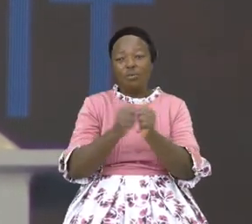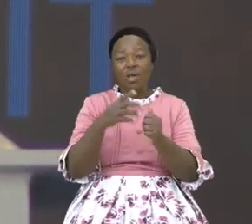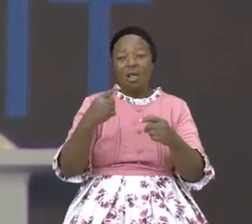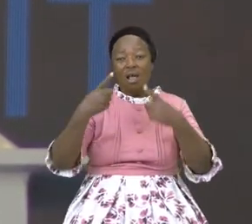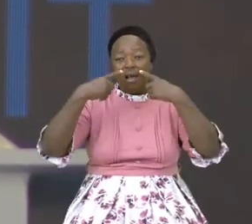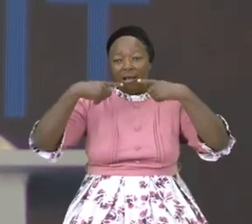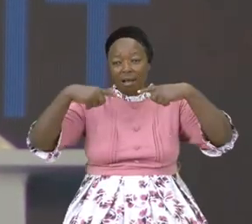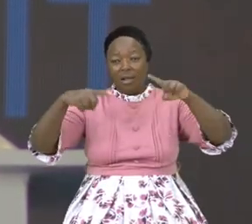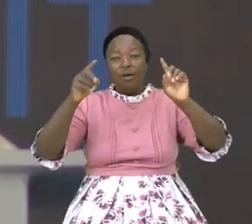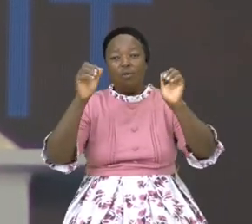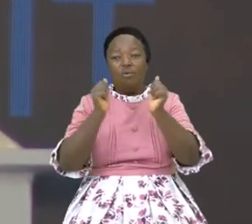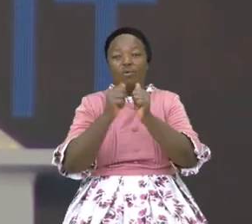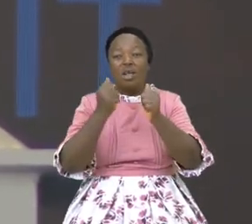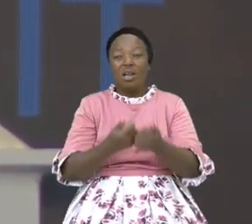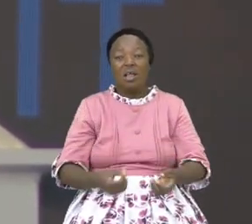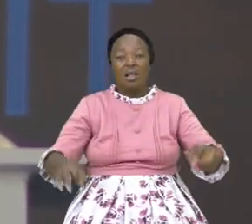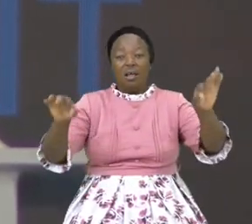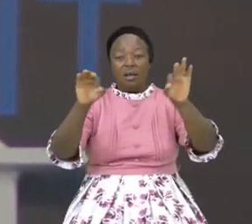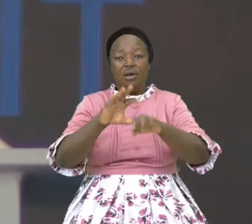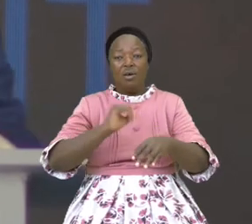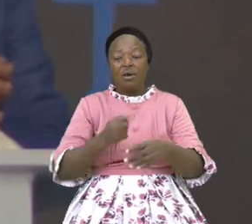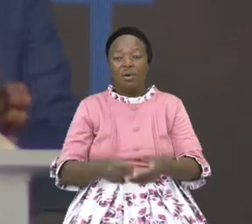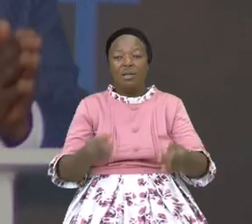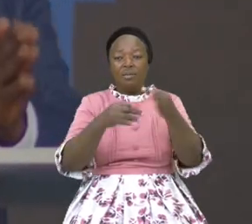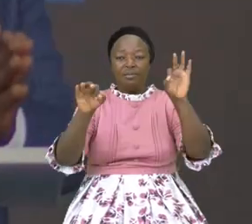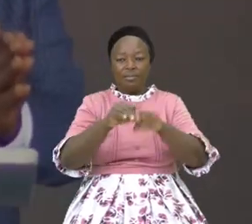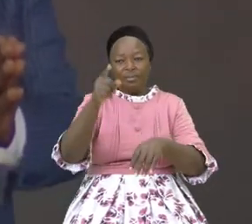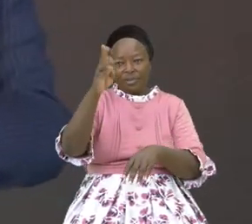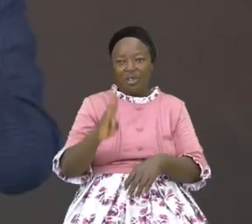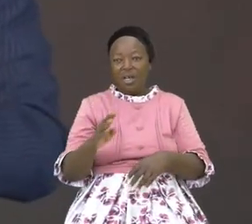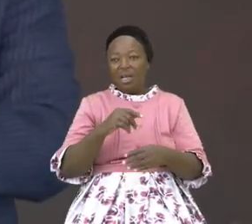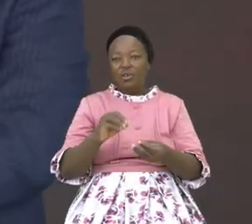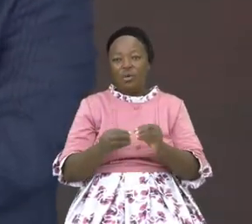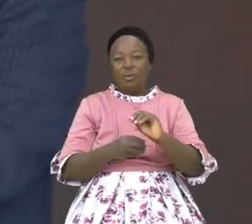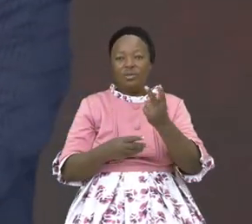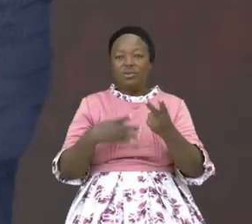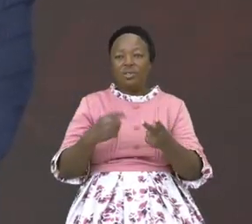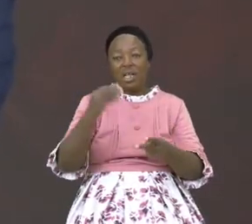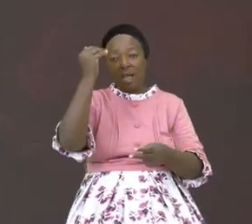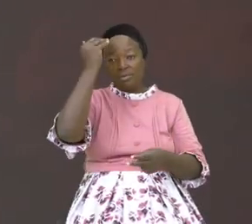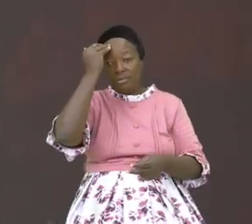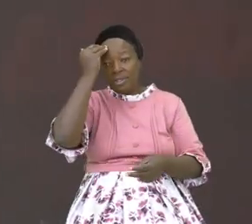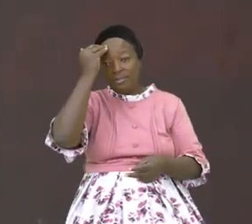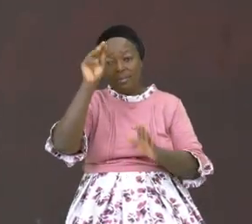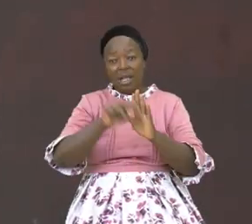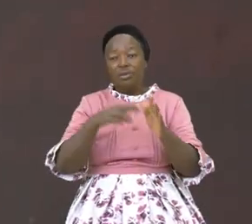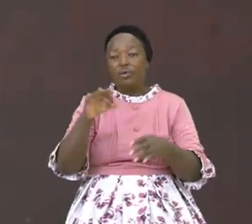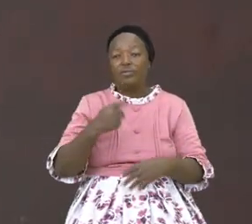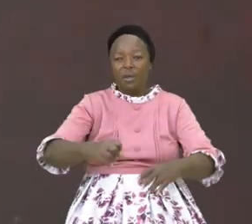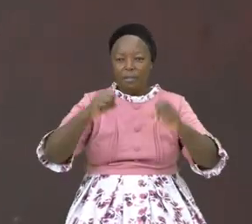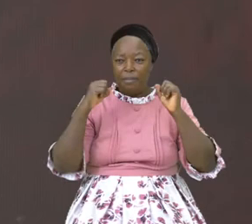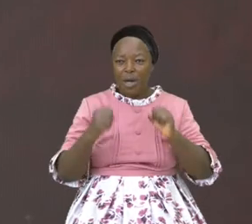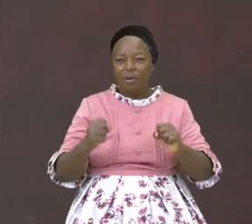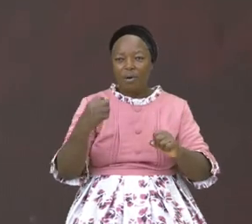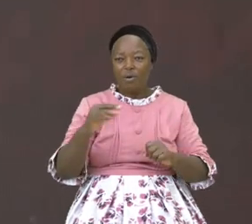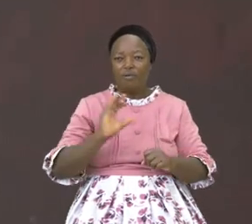of the gracious, of our gracious God. Number two, the acknowledgement of the power of